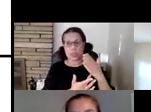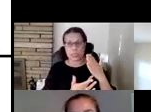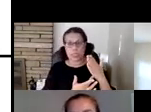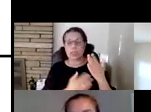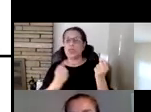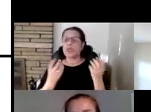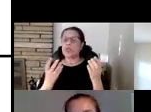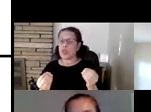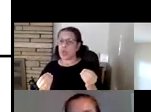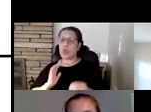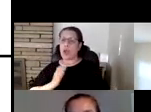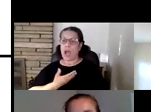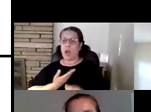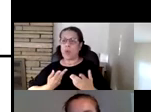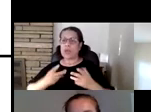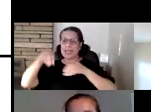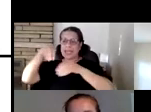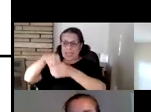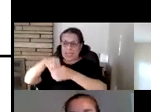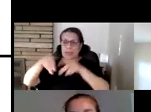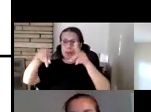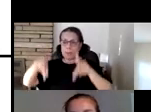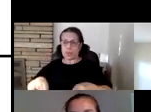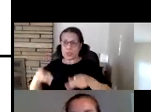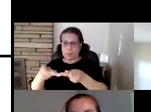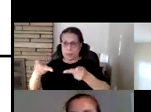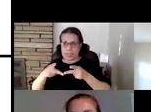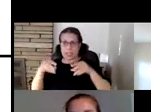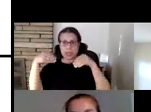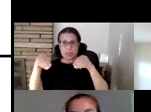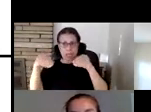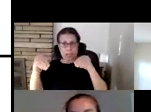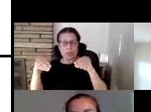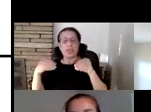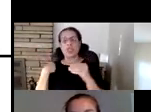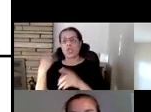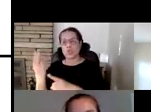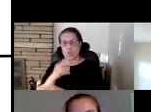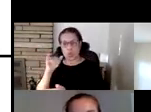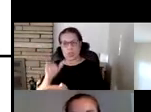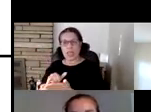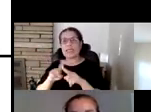vastly expanding our physical in-person sales channels to accommodate the needs of riders who use the system